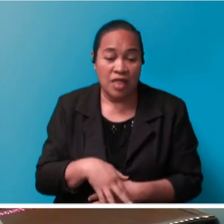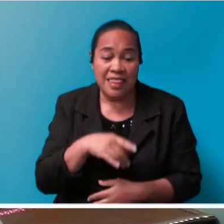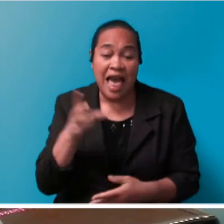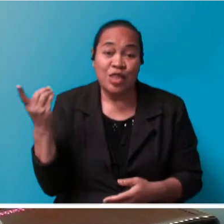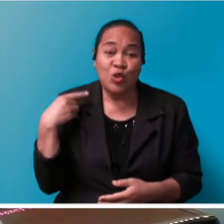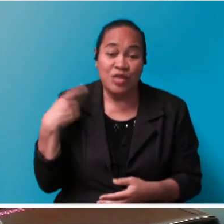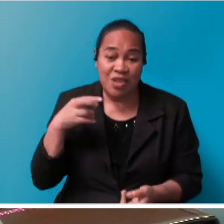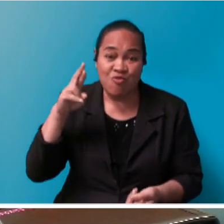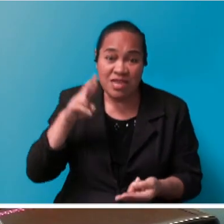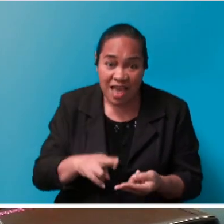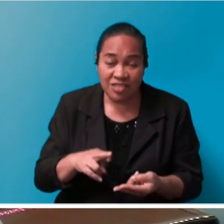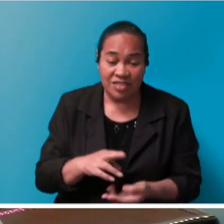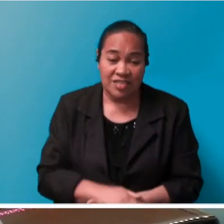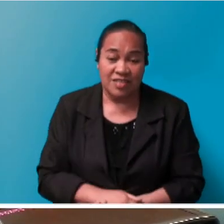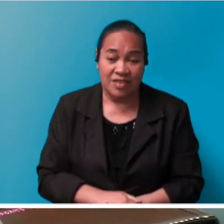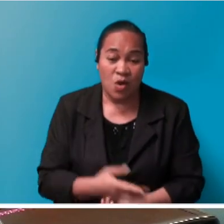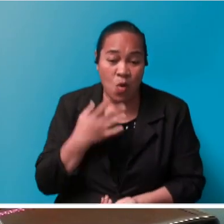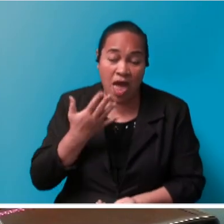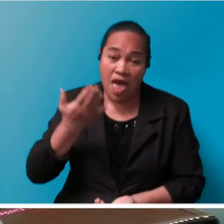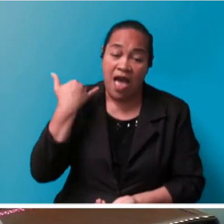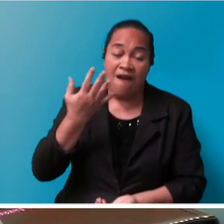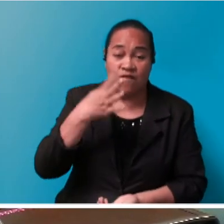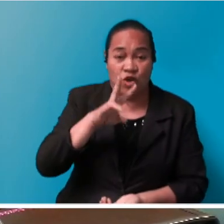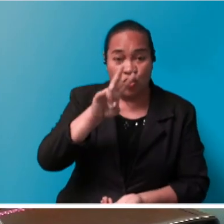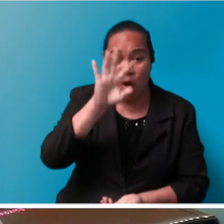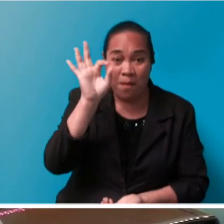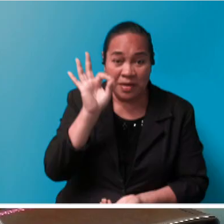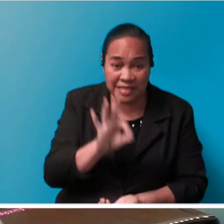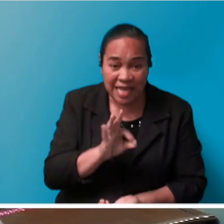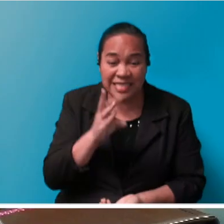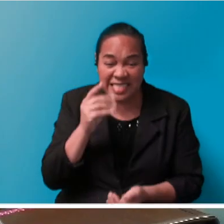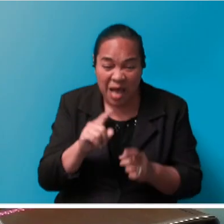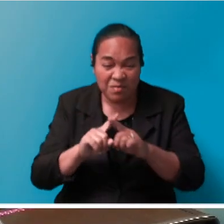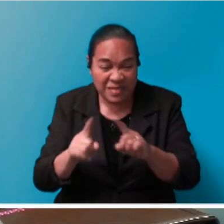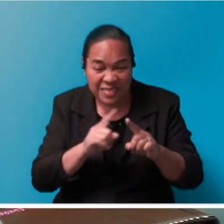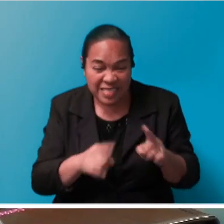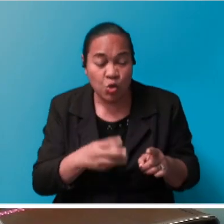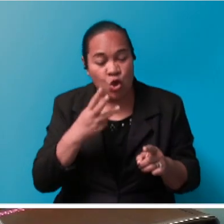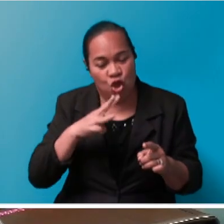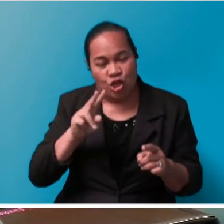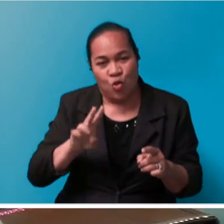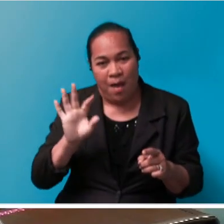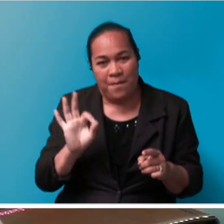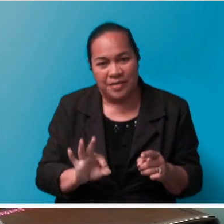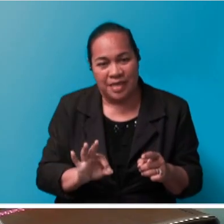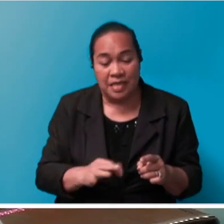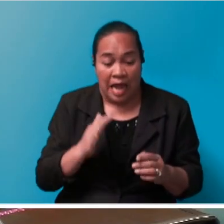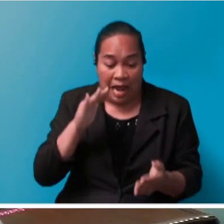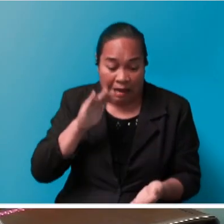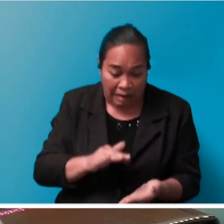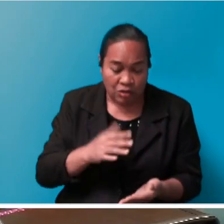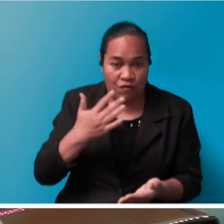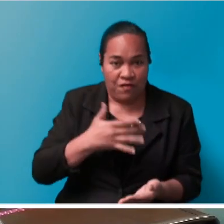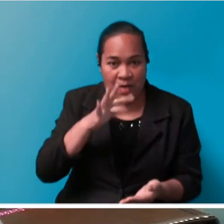know, from 42% for some of the items to 32%, to 15%